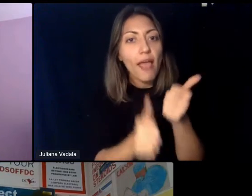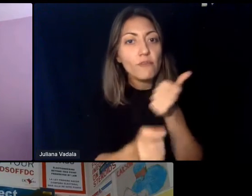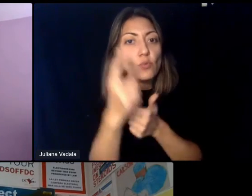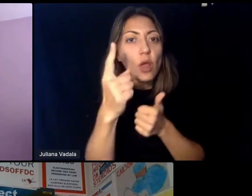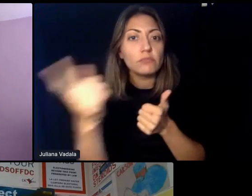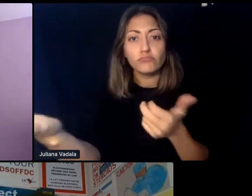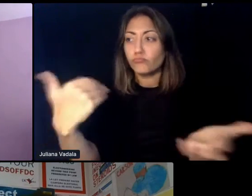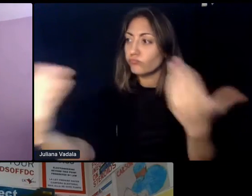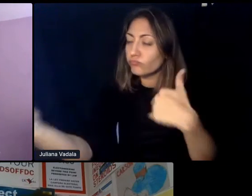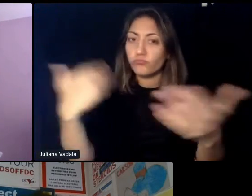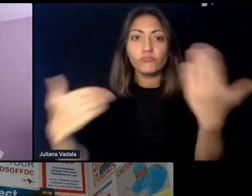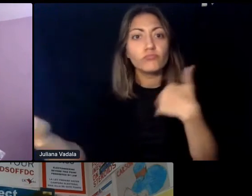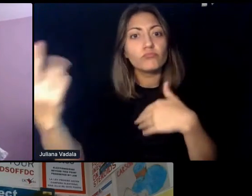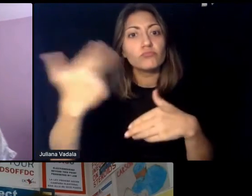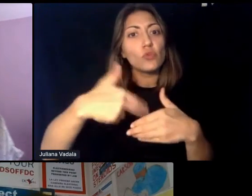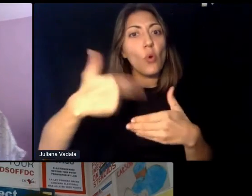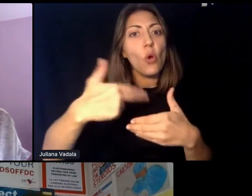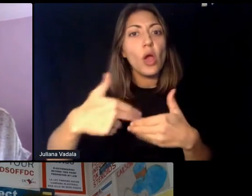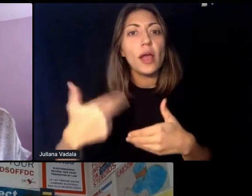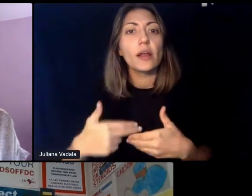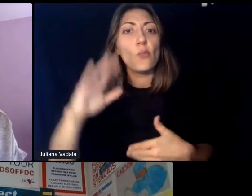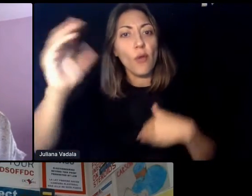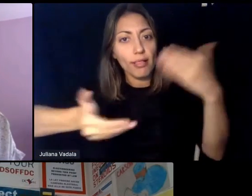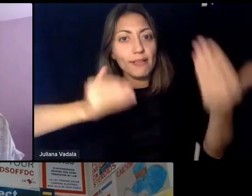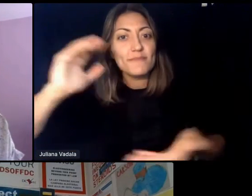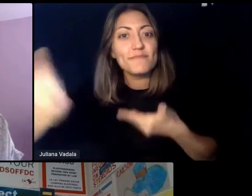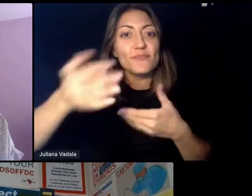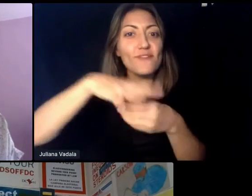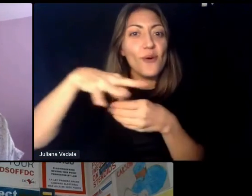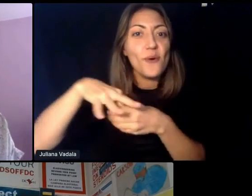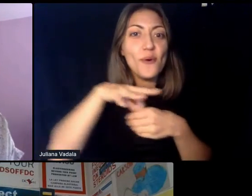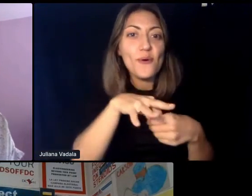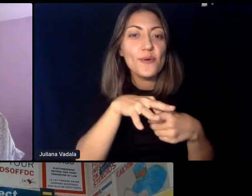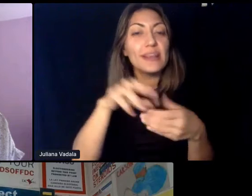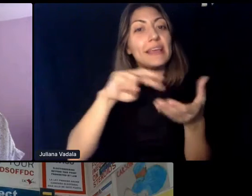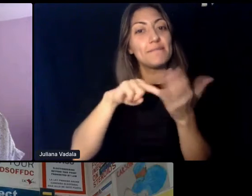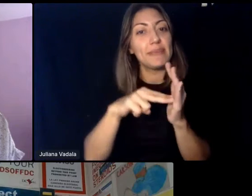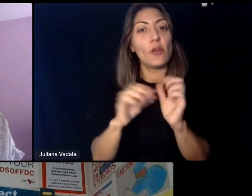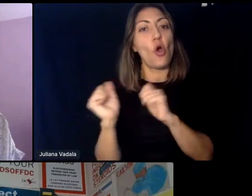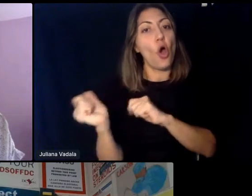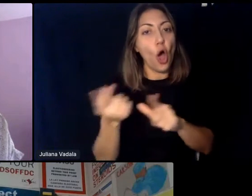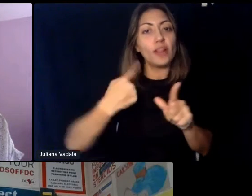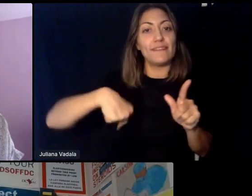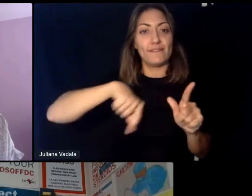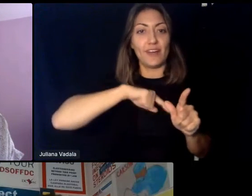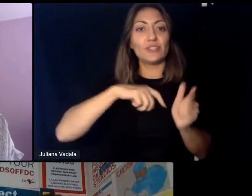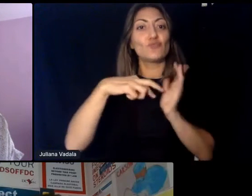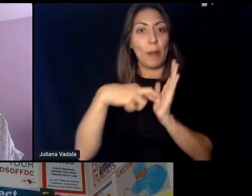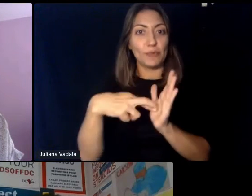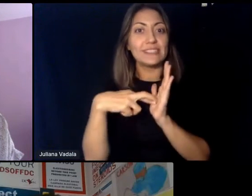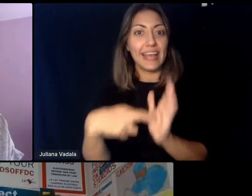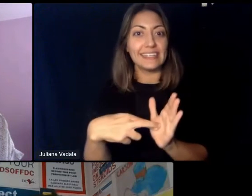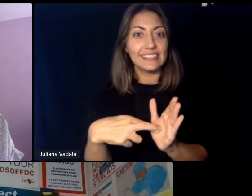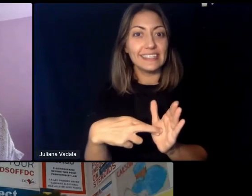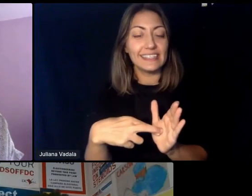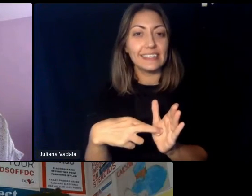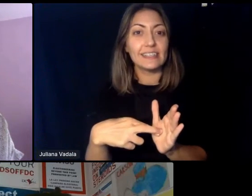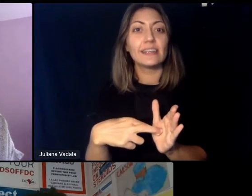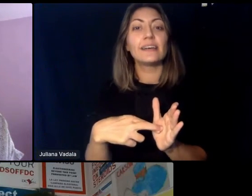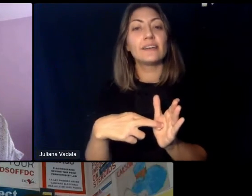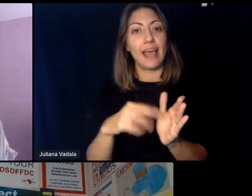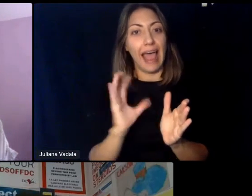are heard in November. I will quickly go over the agenda before I kick it off to Lori to take us into